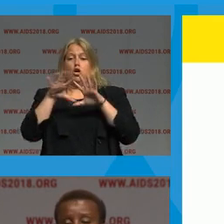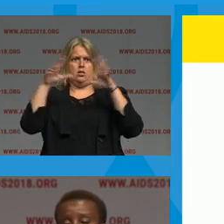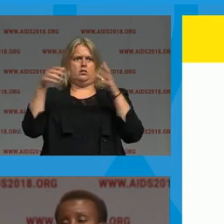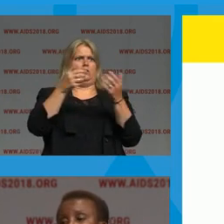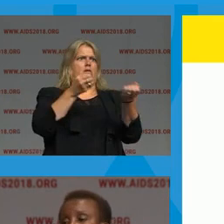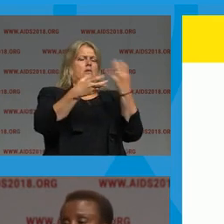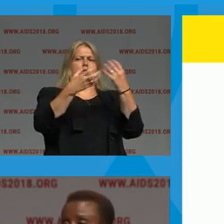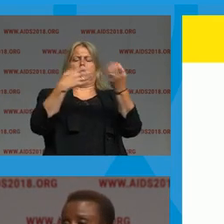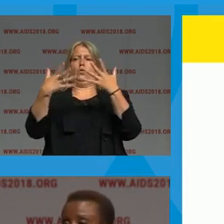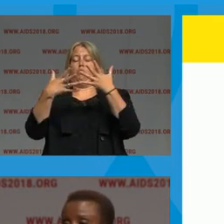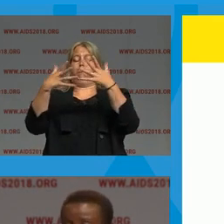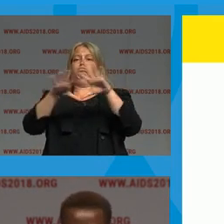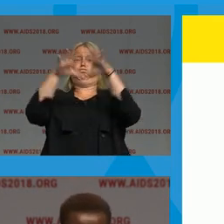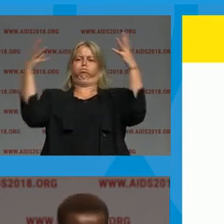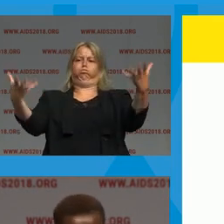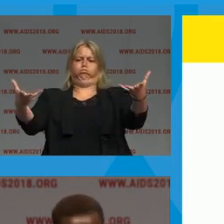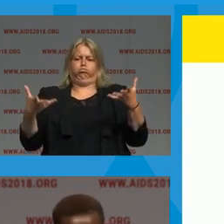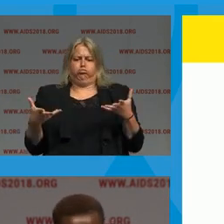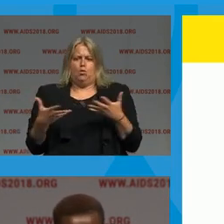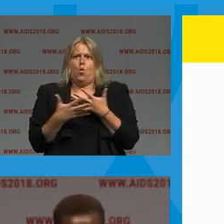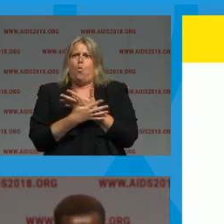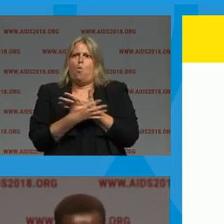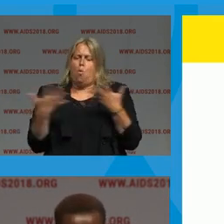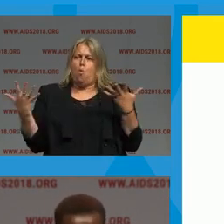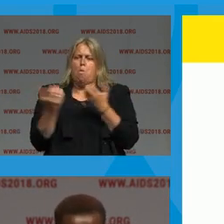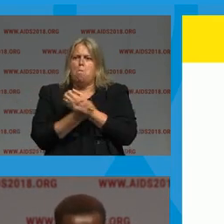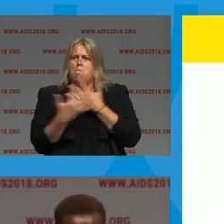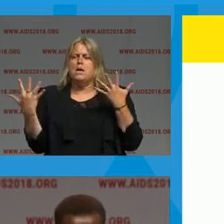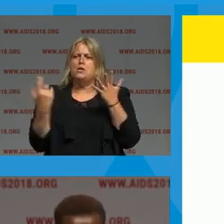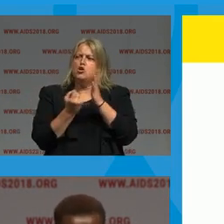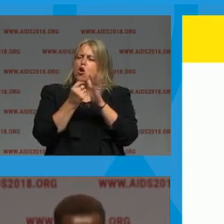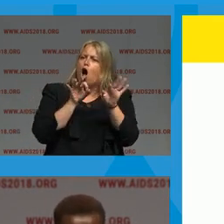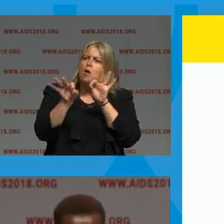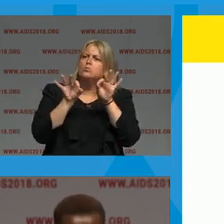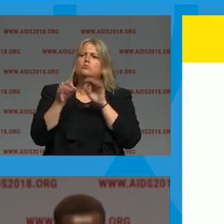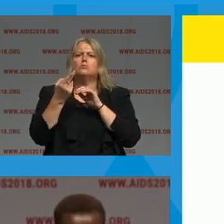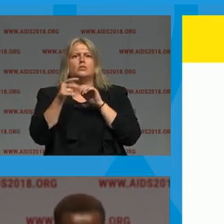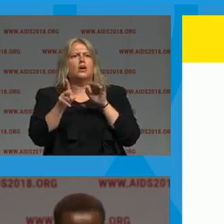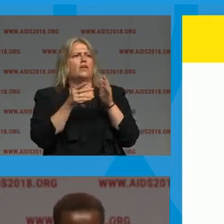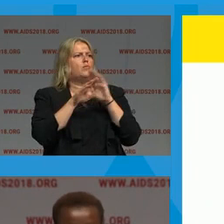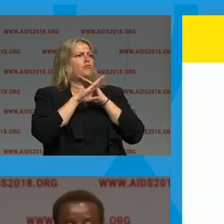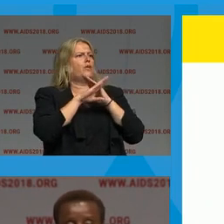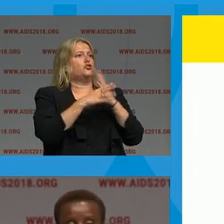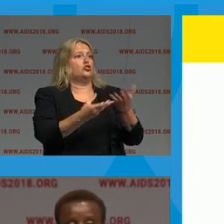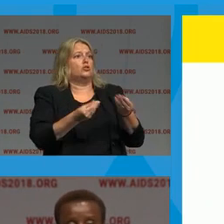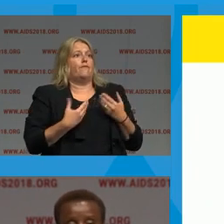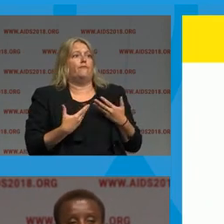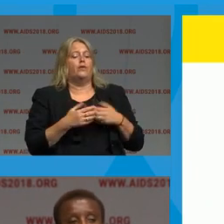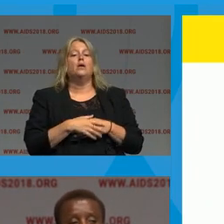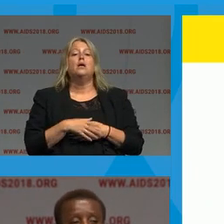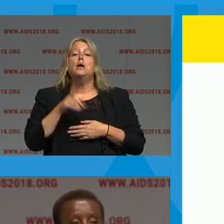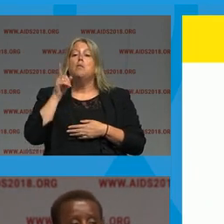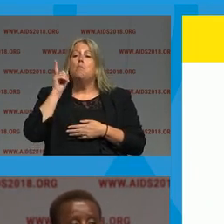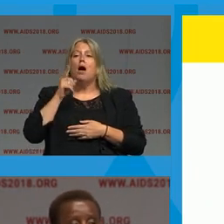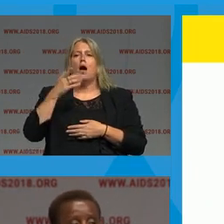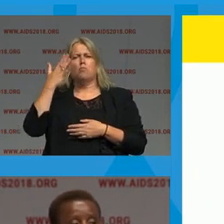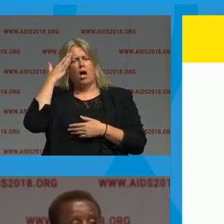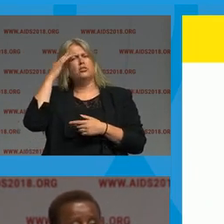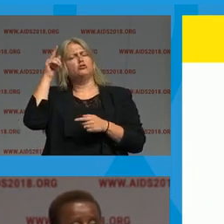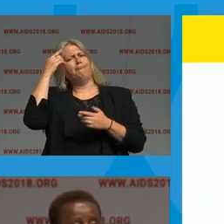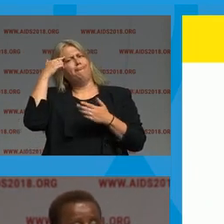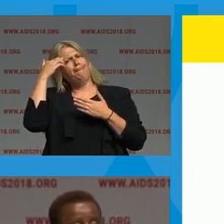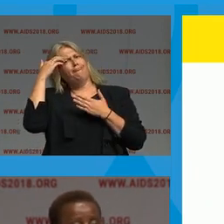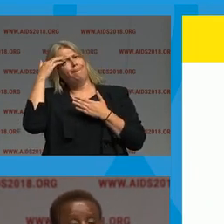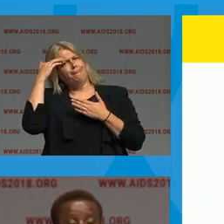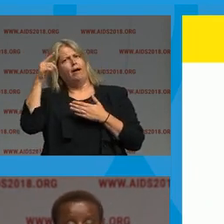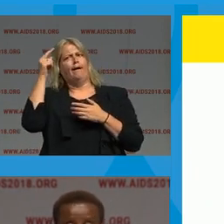toolkit for being able to deliver HIV prevention. However, we need to recognize that the most important